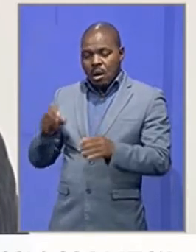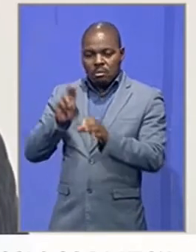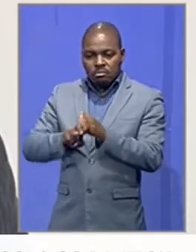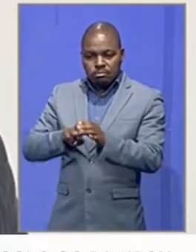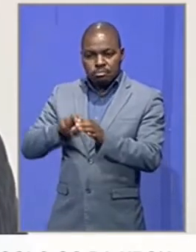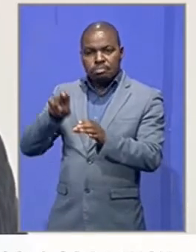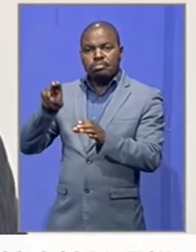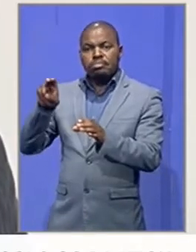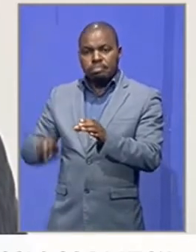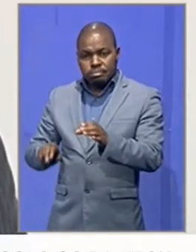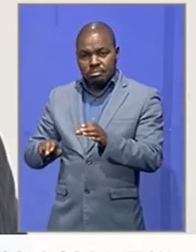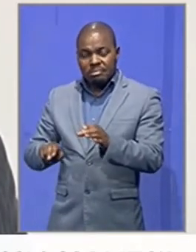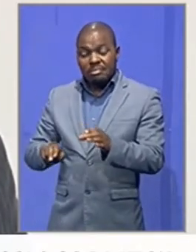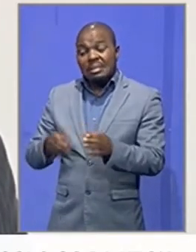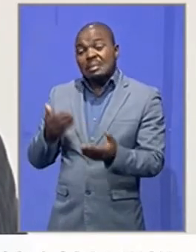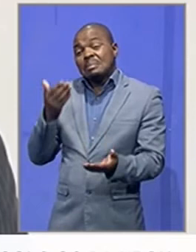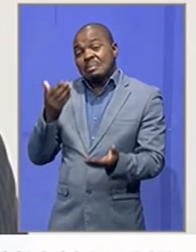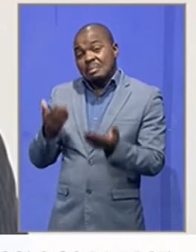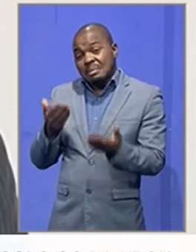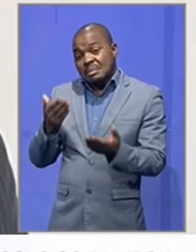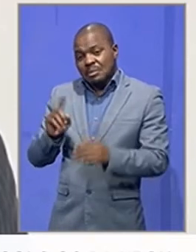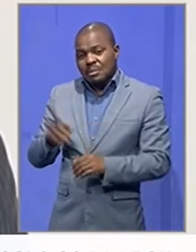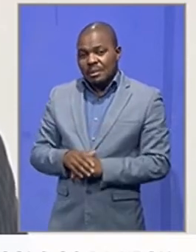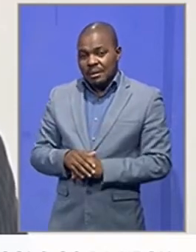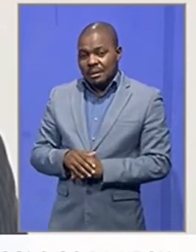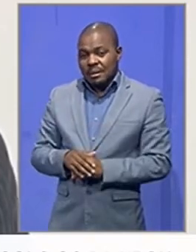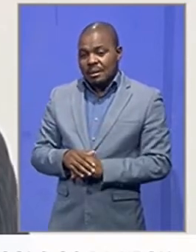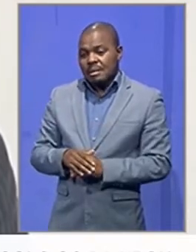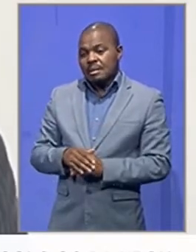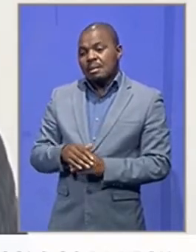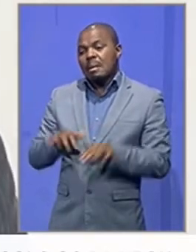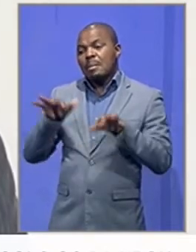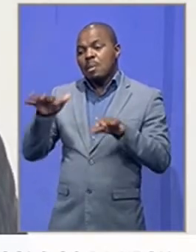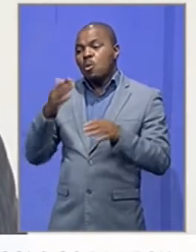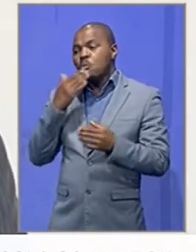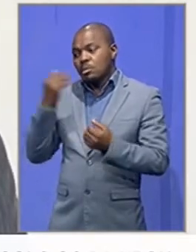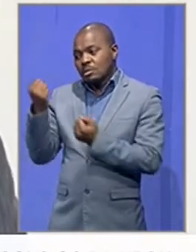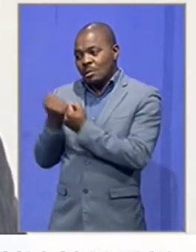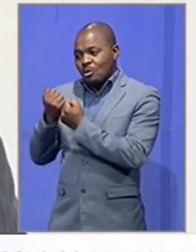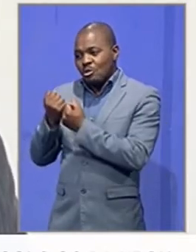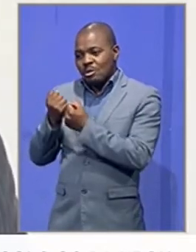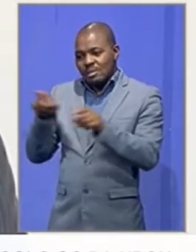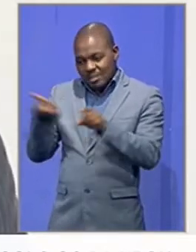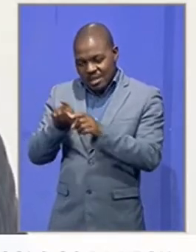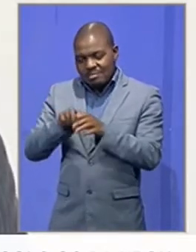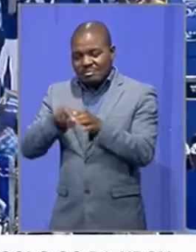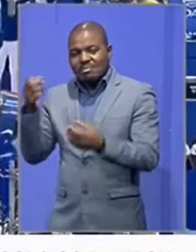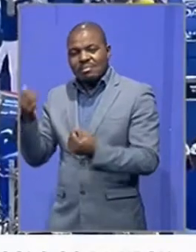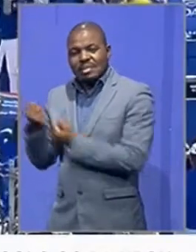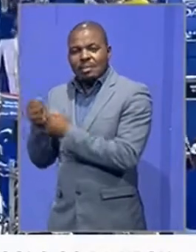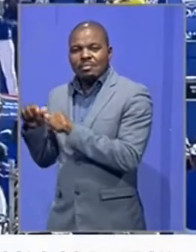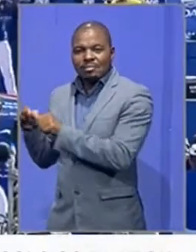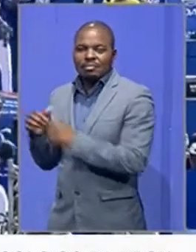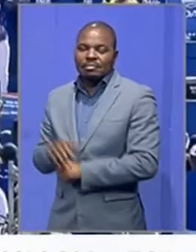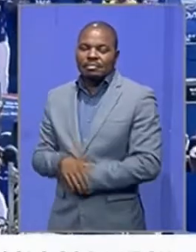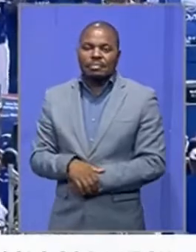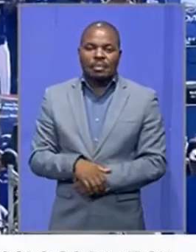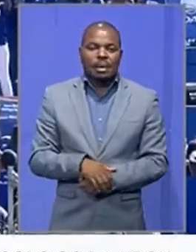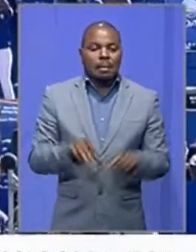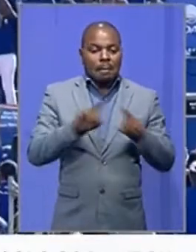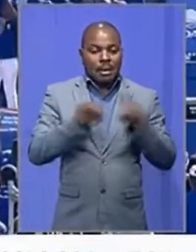the potential is that she might live with her support wherever she goes. Fela moeteledipele